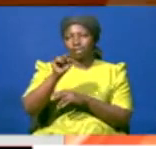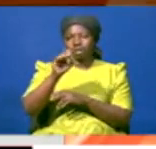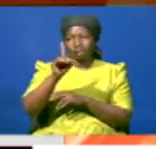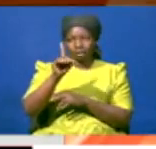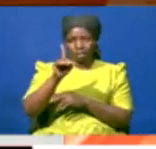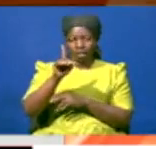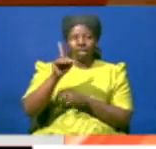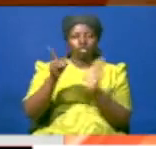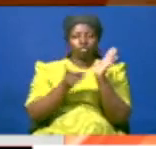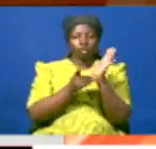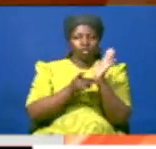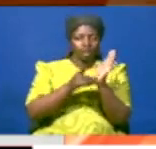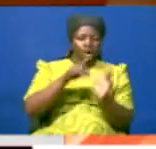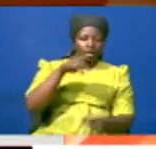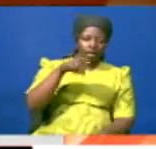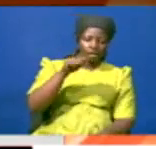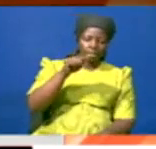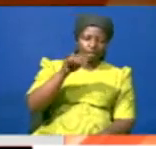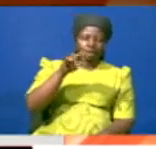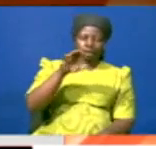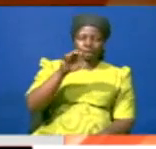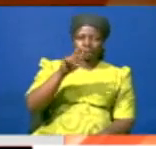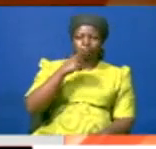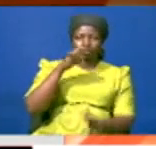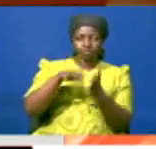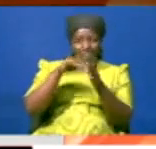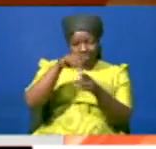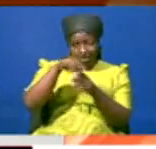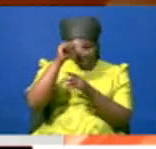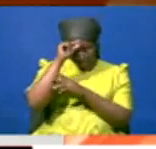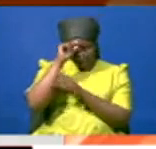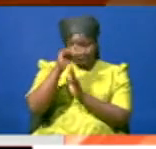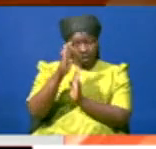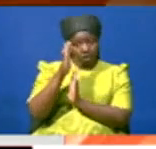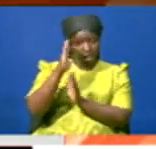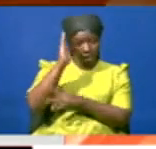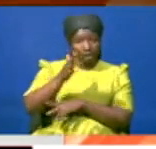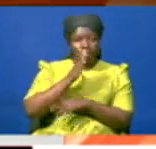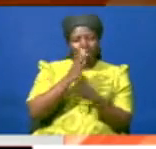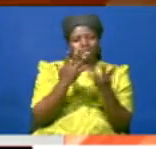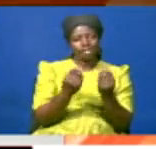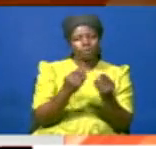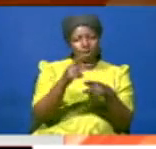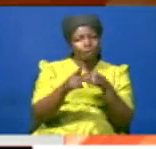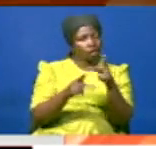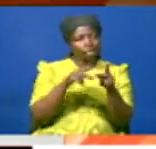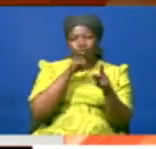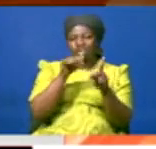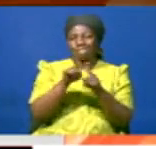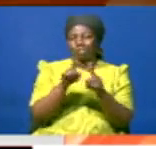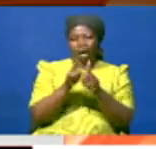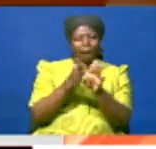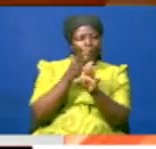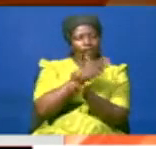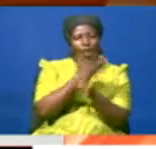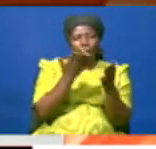Patrick Njoroge said investing in government securities will be a simple process, as previously you could only invest in